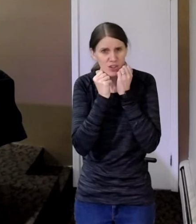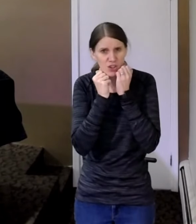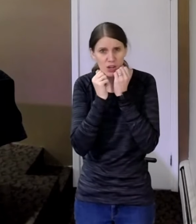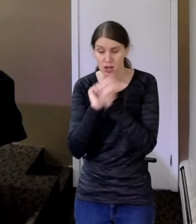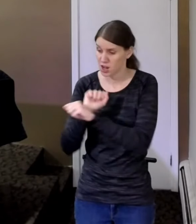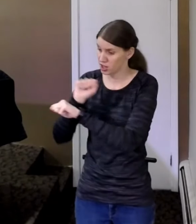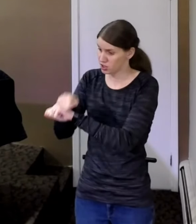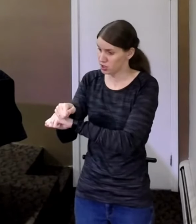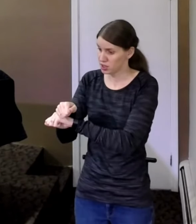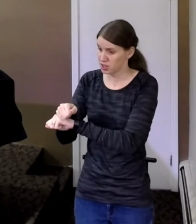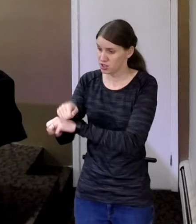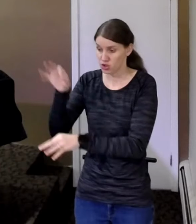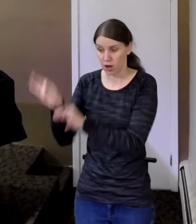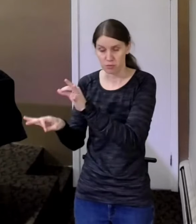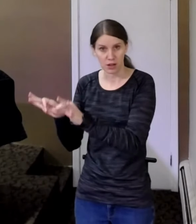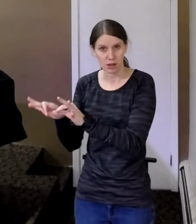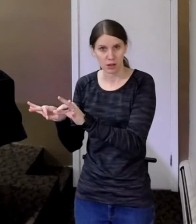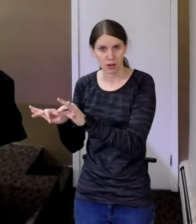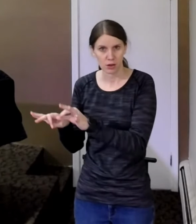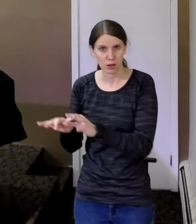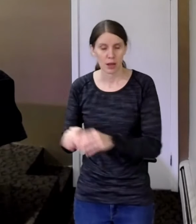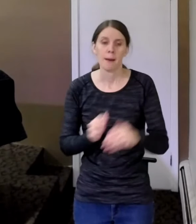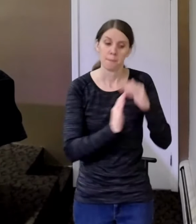humility over pride?